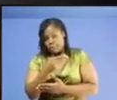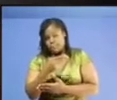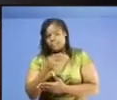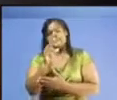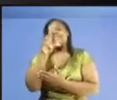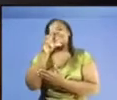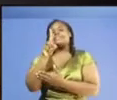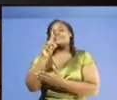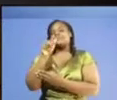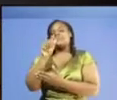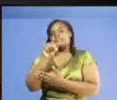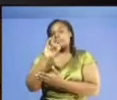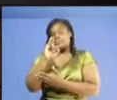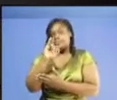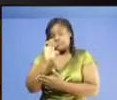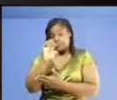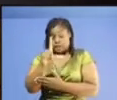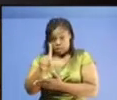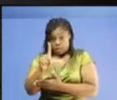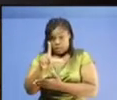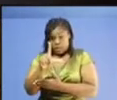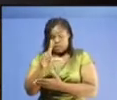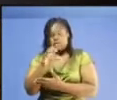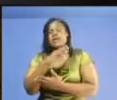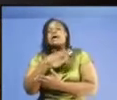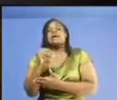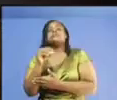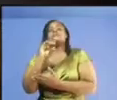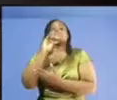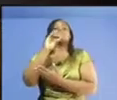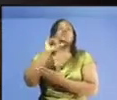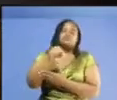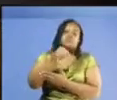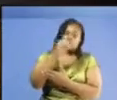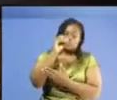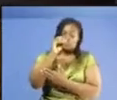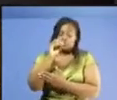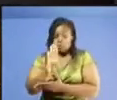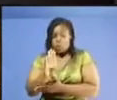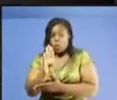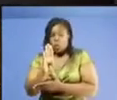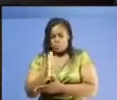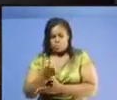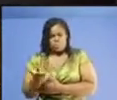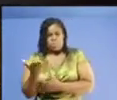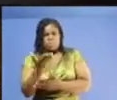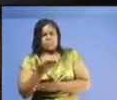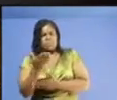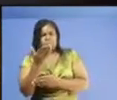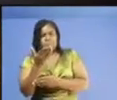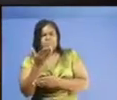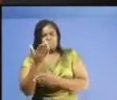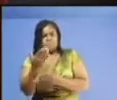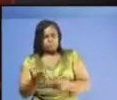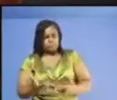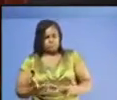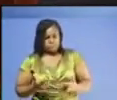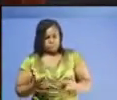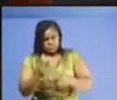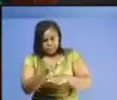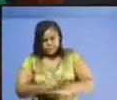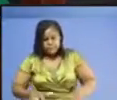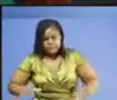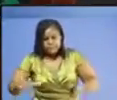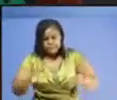Job were in the land, as I live, saith the